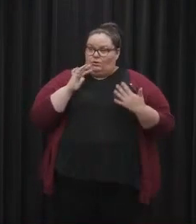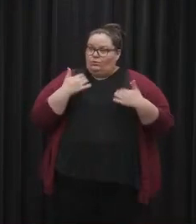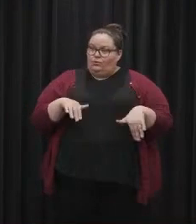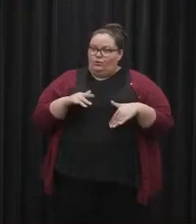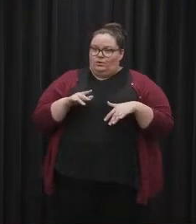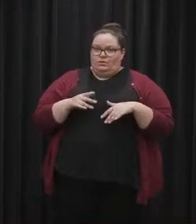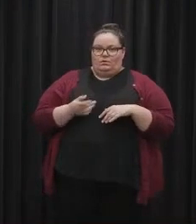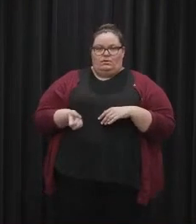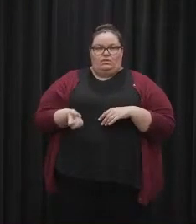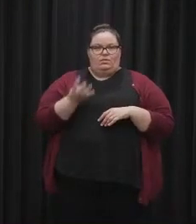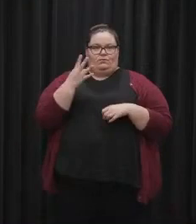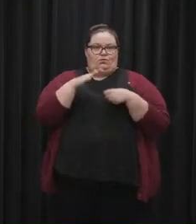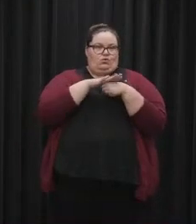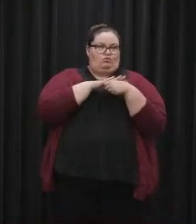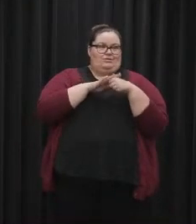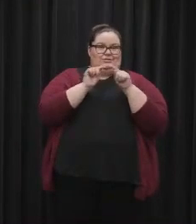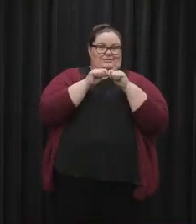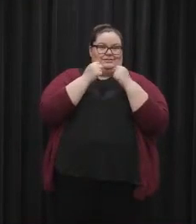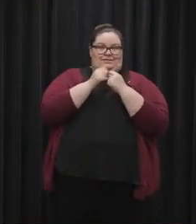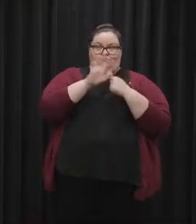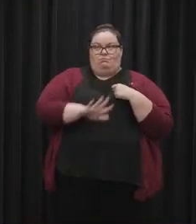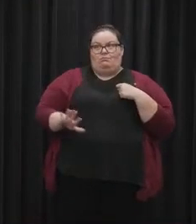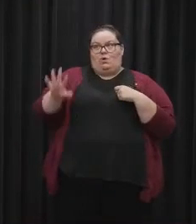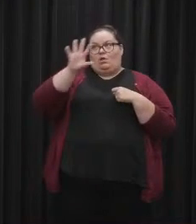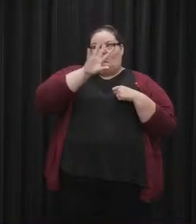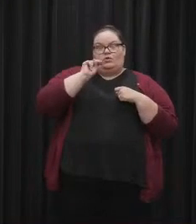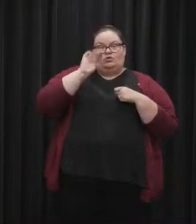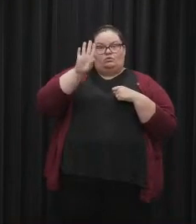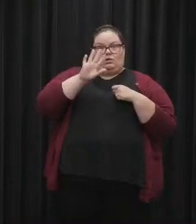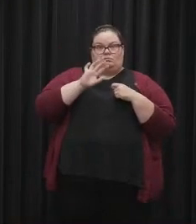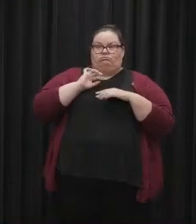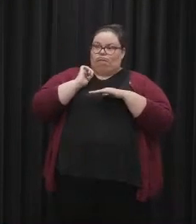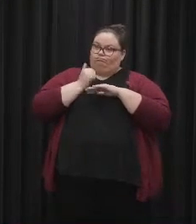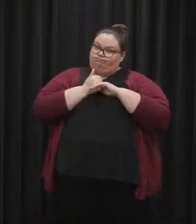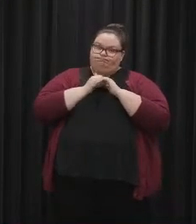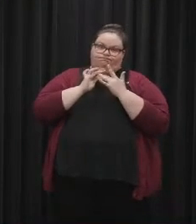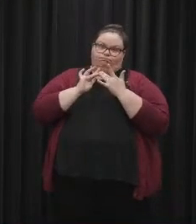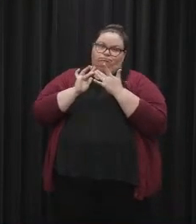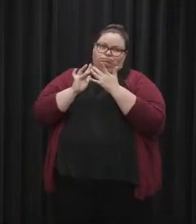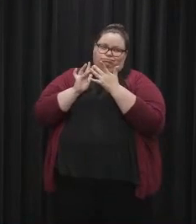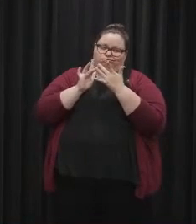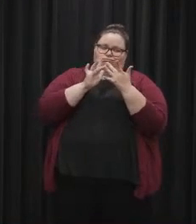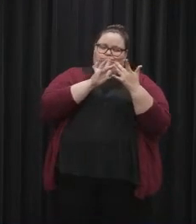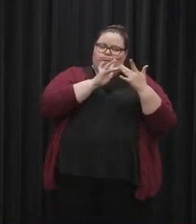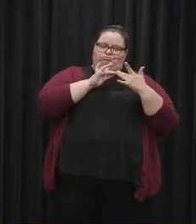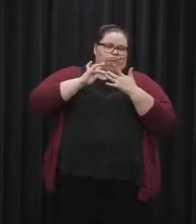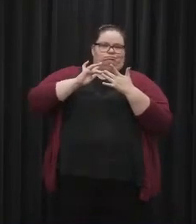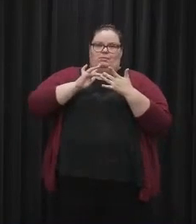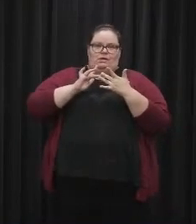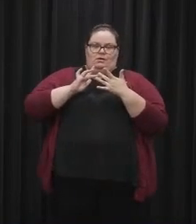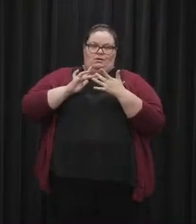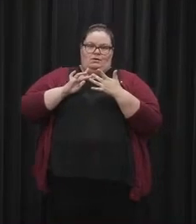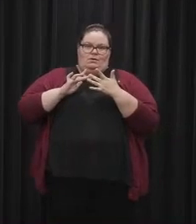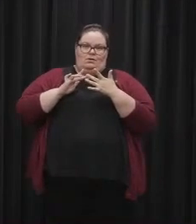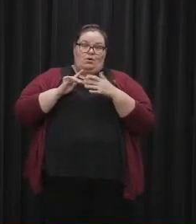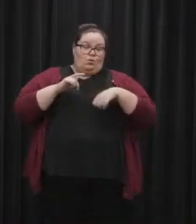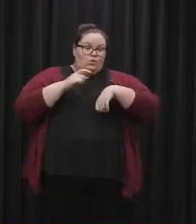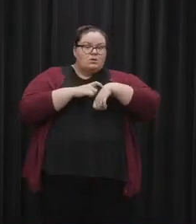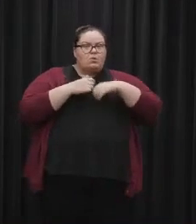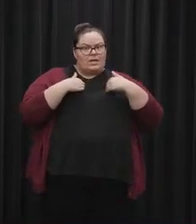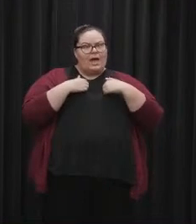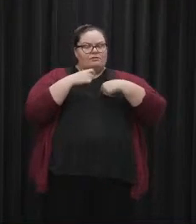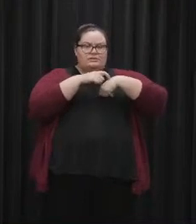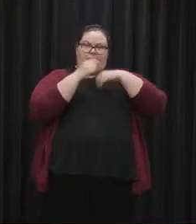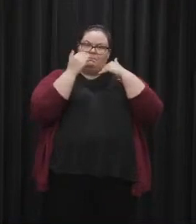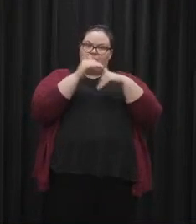the four regional teams across the province to be able to make sure that we stay ahead of the timelines that we need